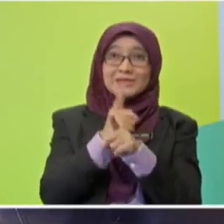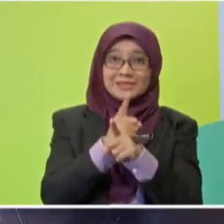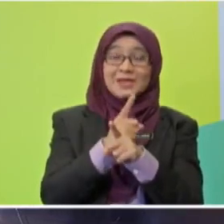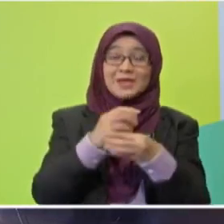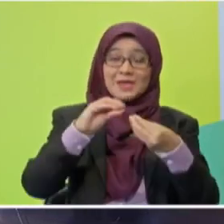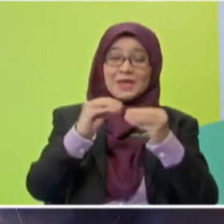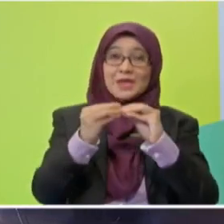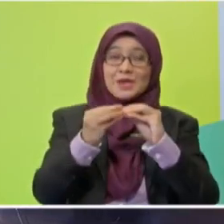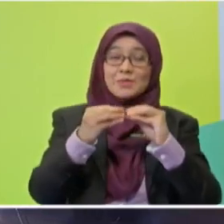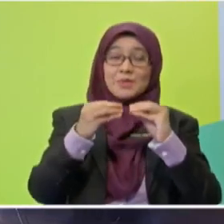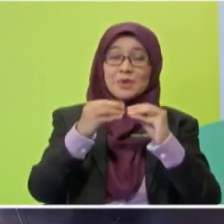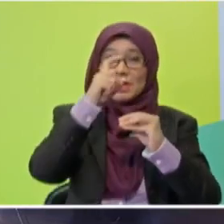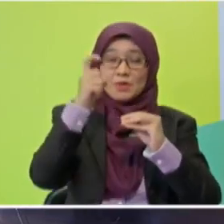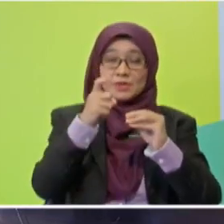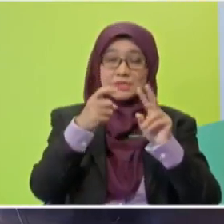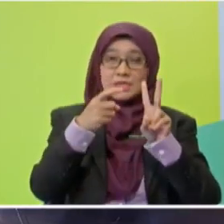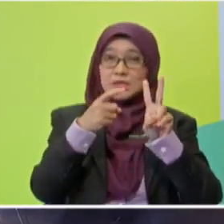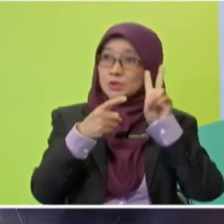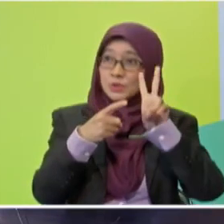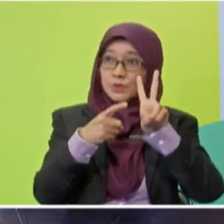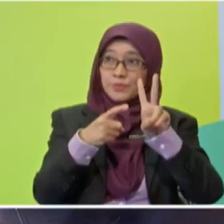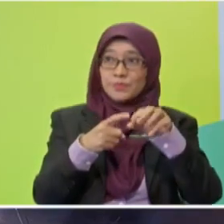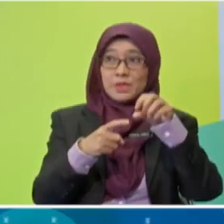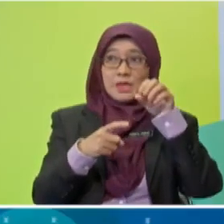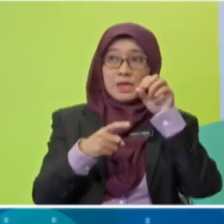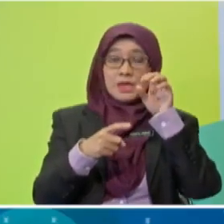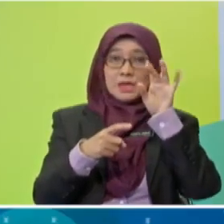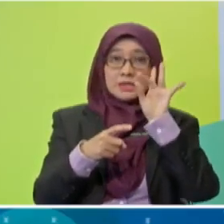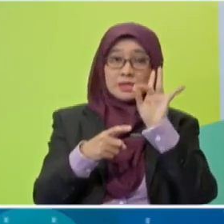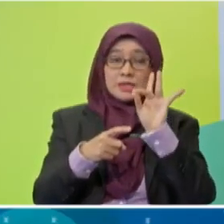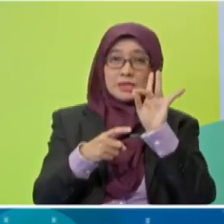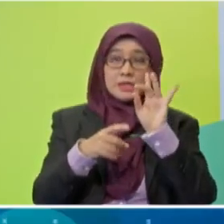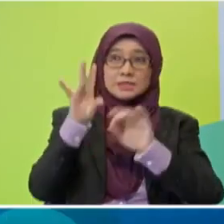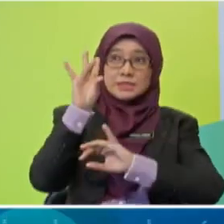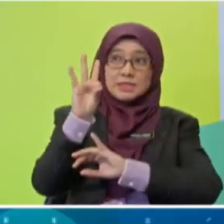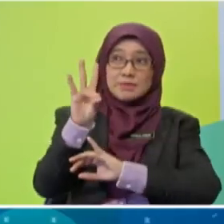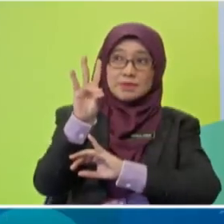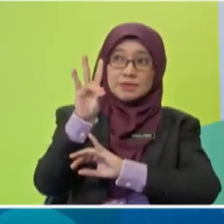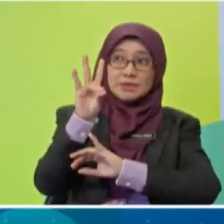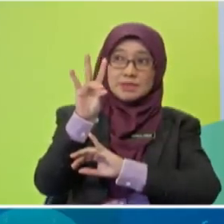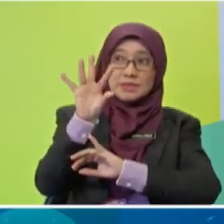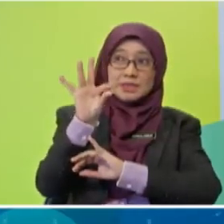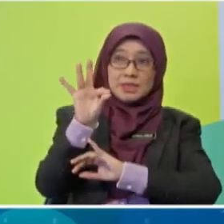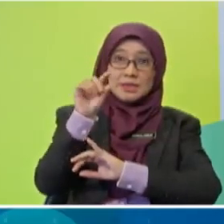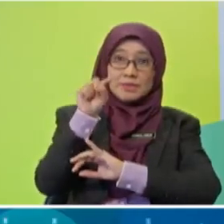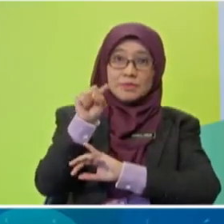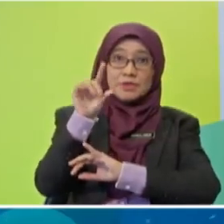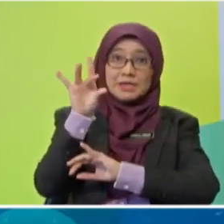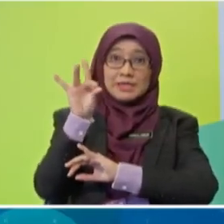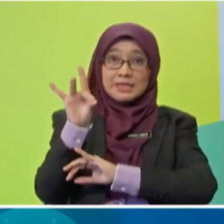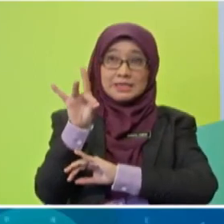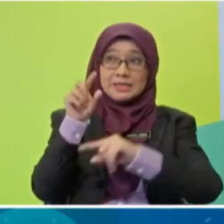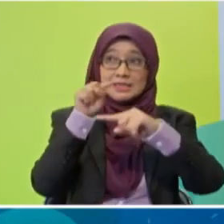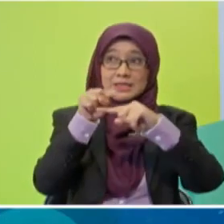giving you... 79.8 divided by 3.8. Okay, 4 of you. Sri gets a shining heart